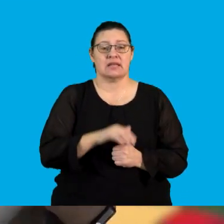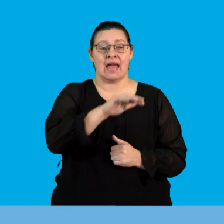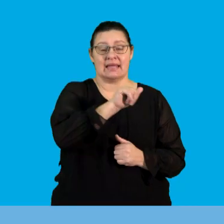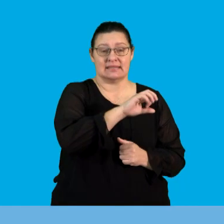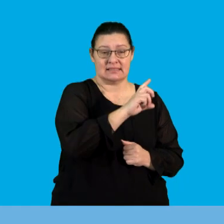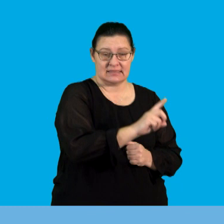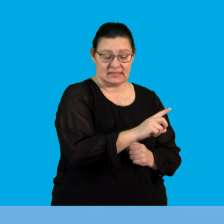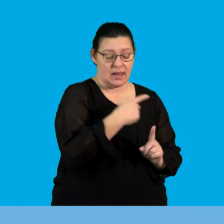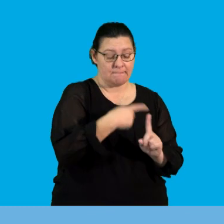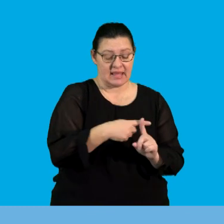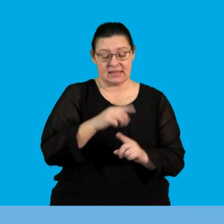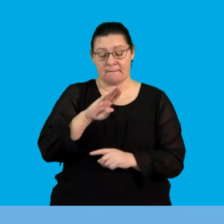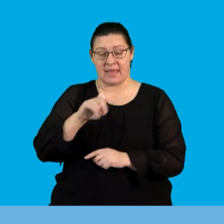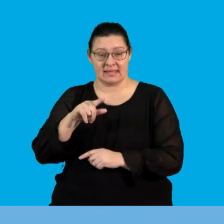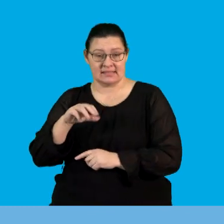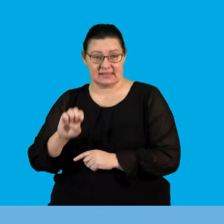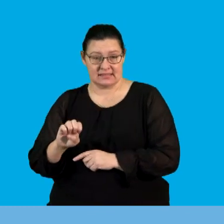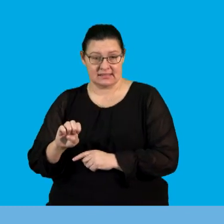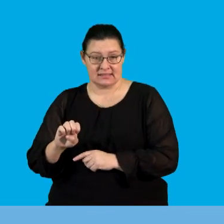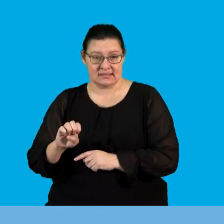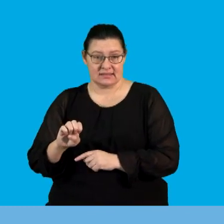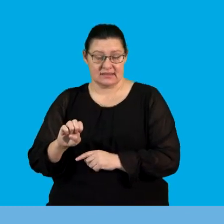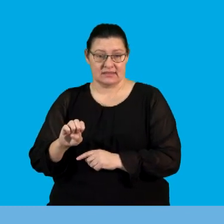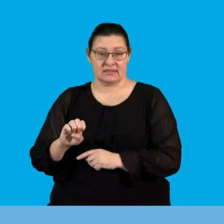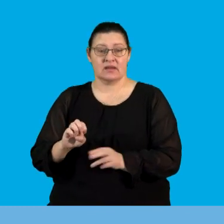acid plus base